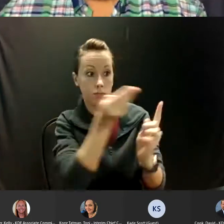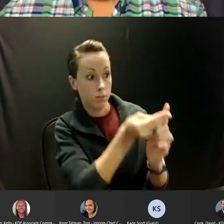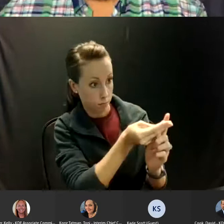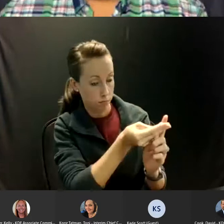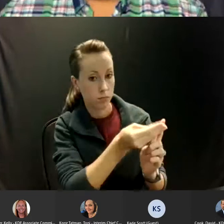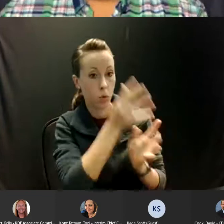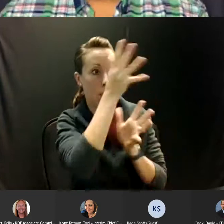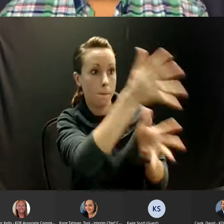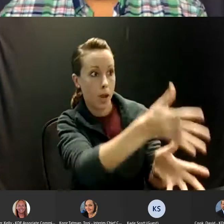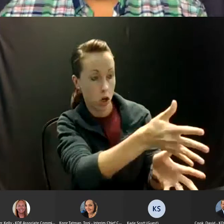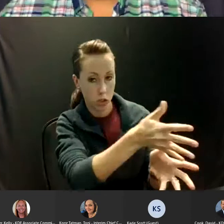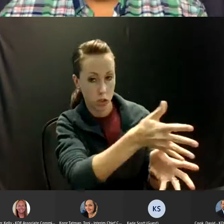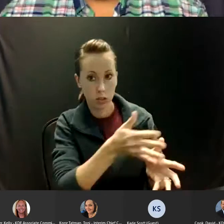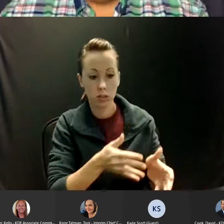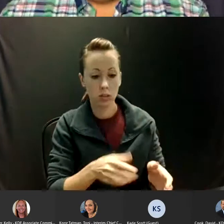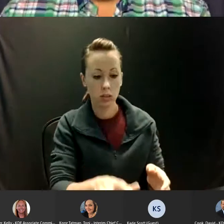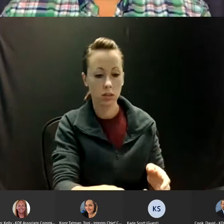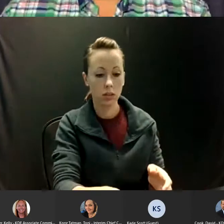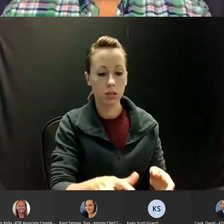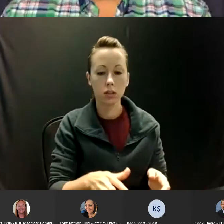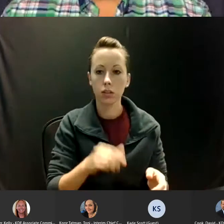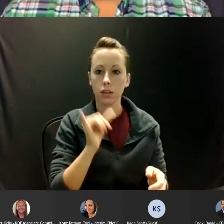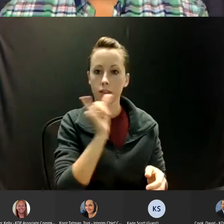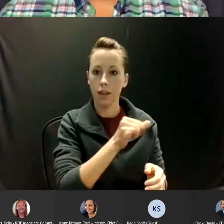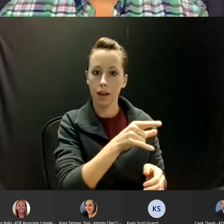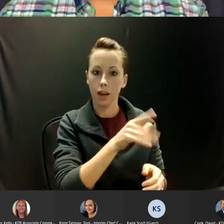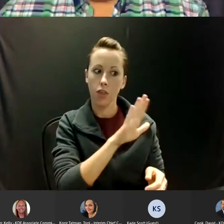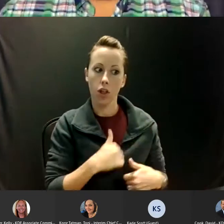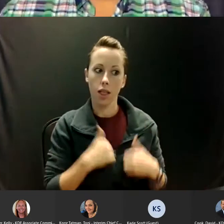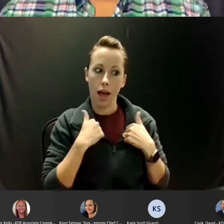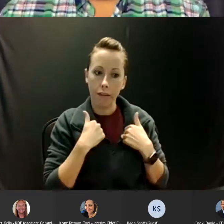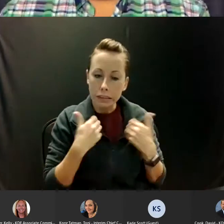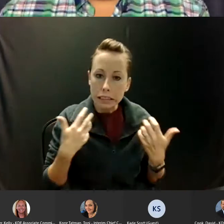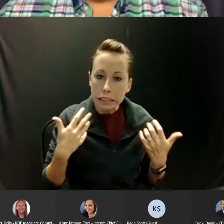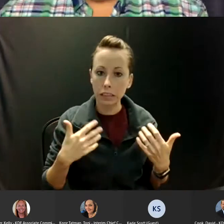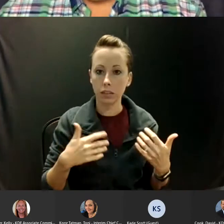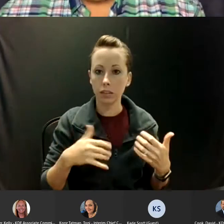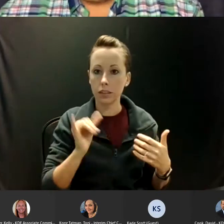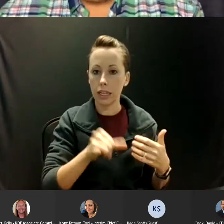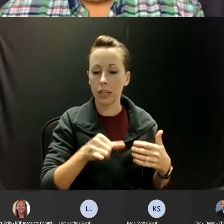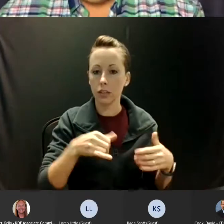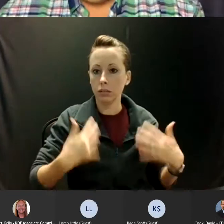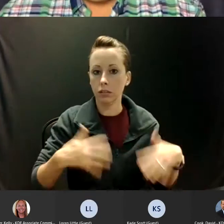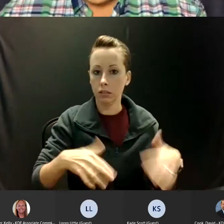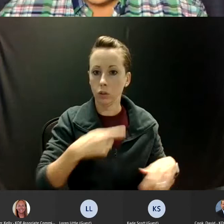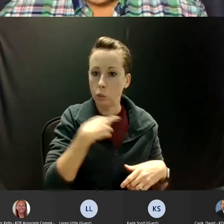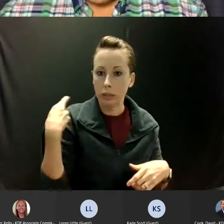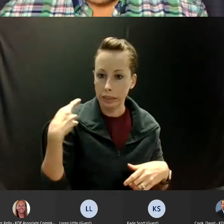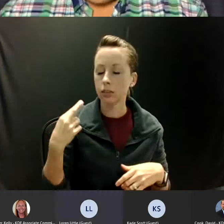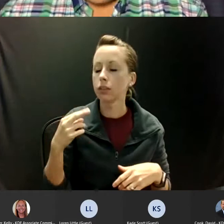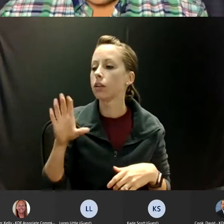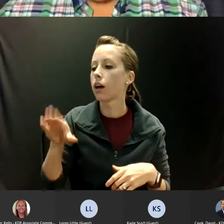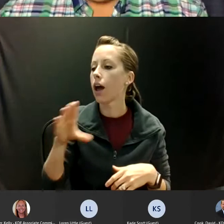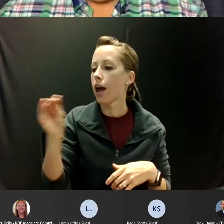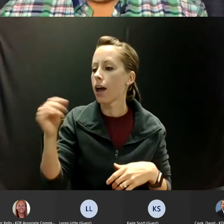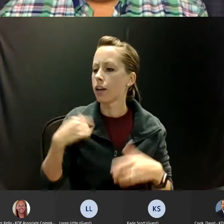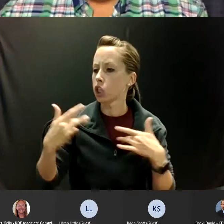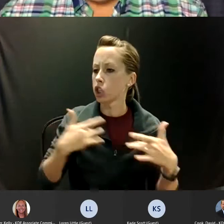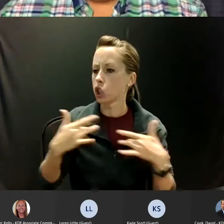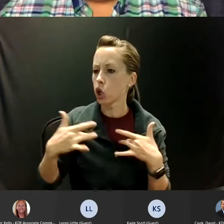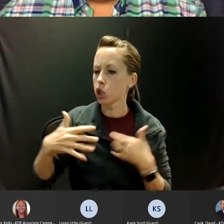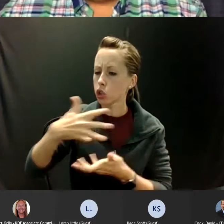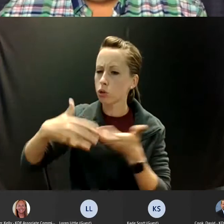that their lives will be risked. Also, I'm concerned about social distancing in classrooms that are already, there's already